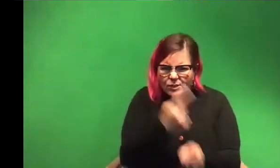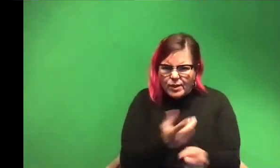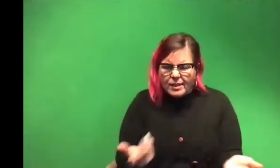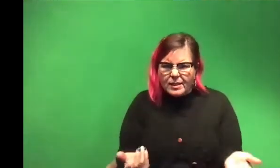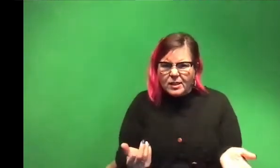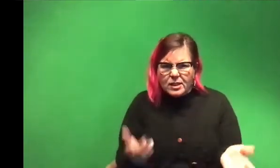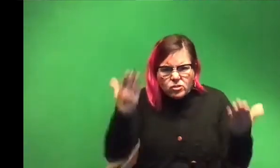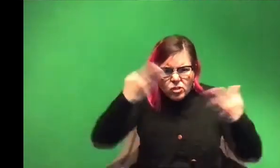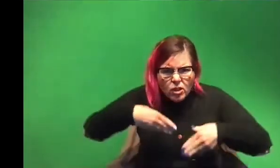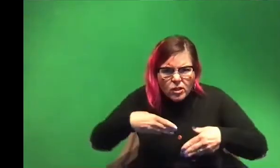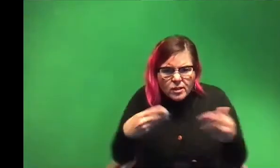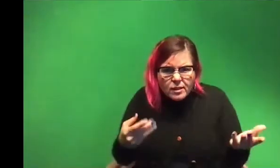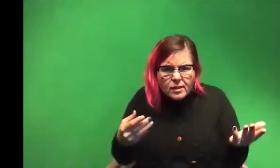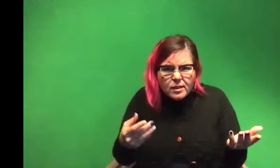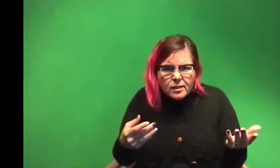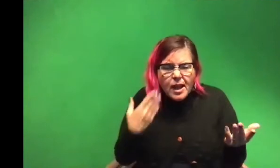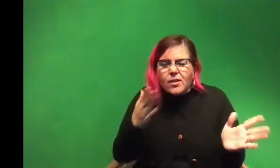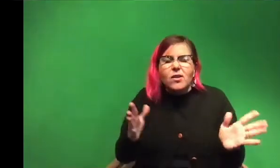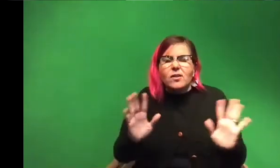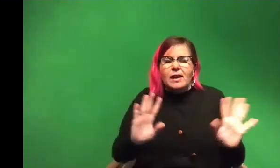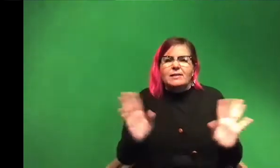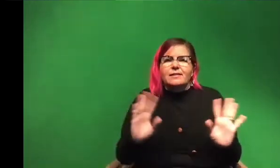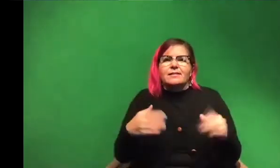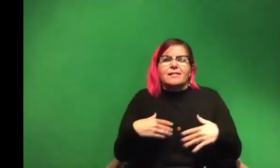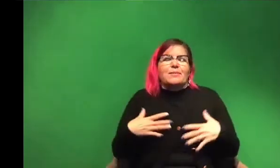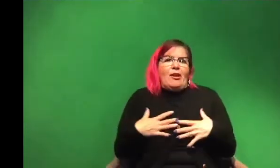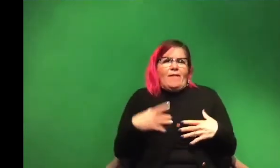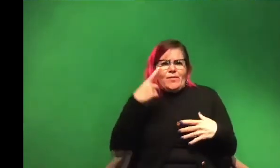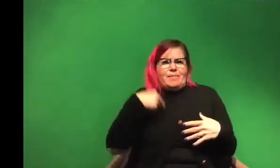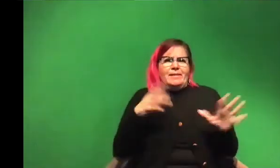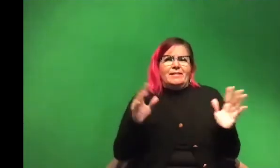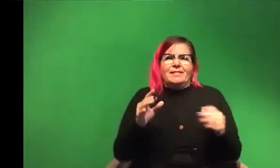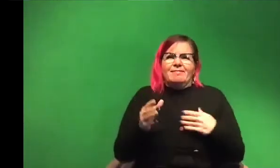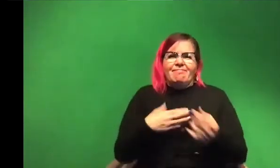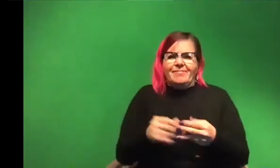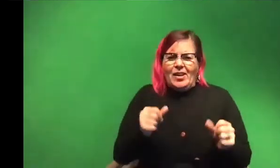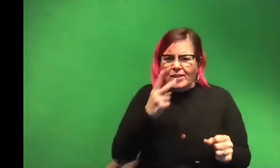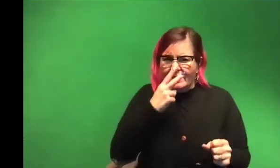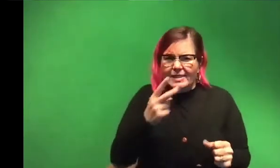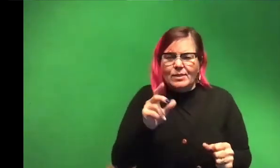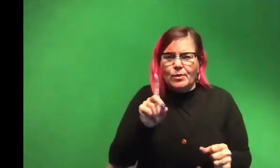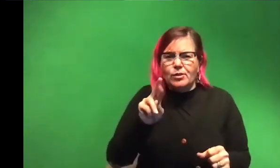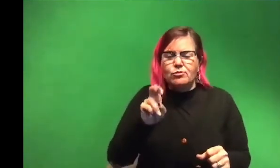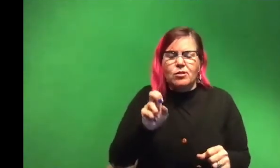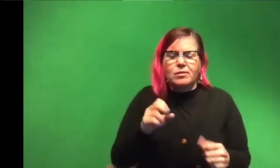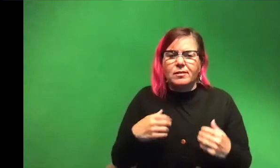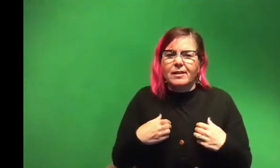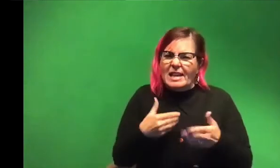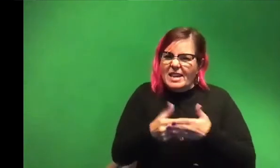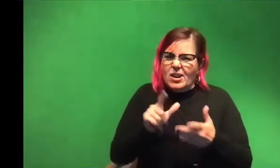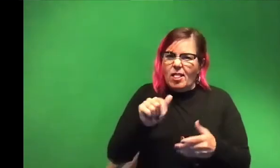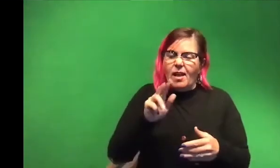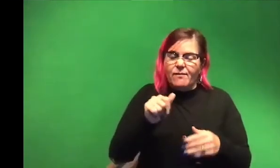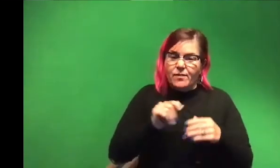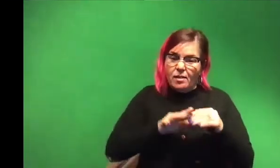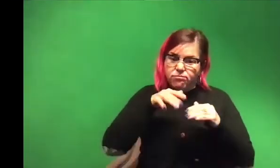it's dark. I don't know. That would frighten me. Even if I couldn't see what was going on with the drone, being near lava flowing